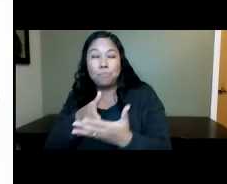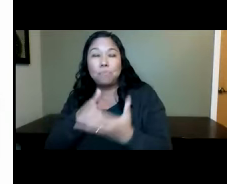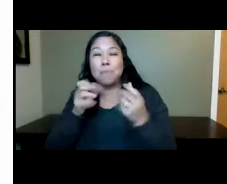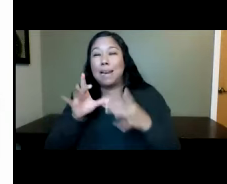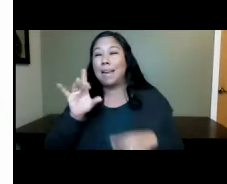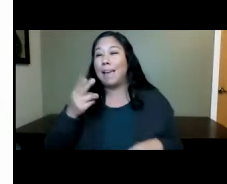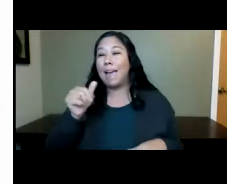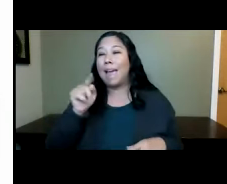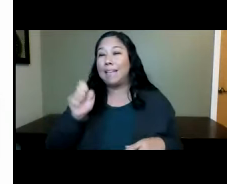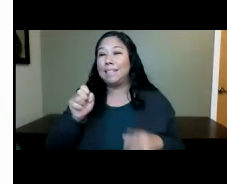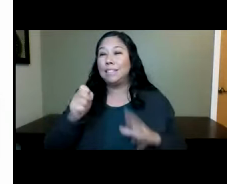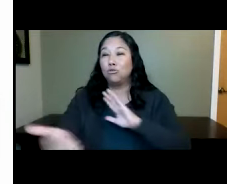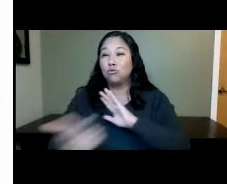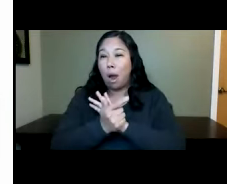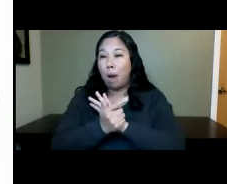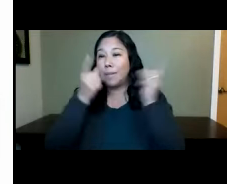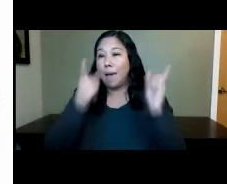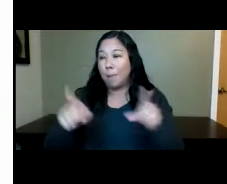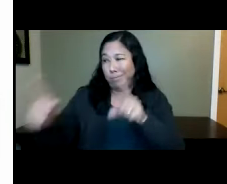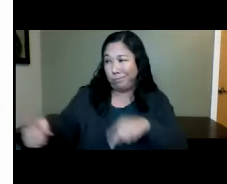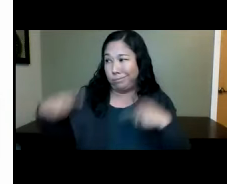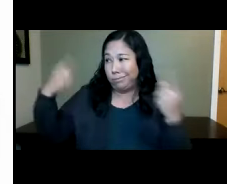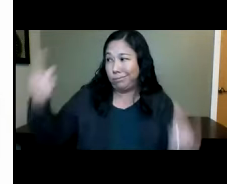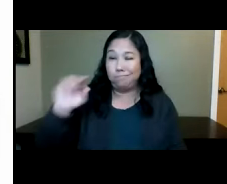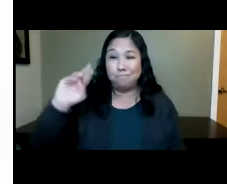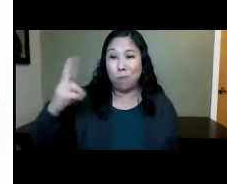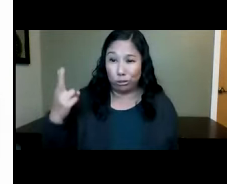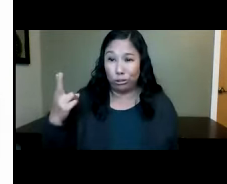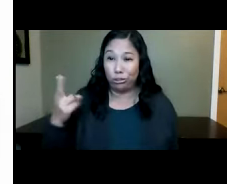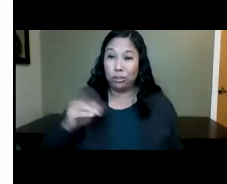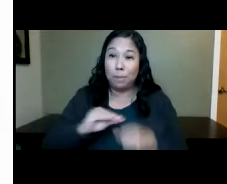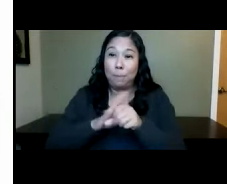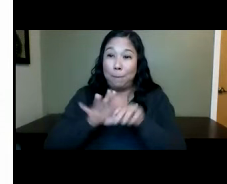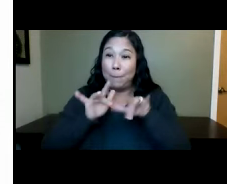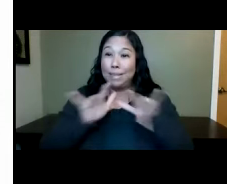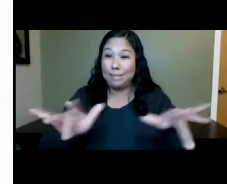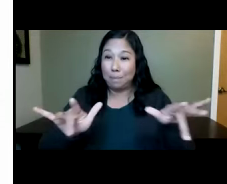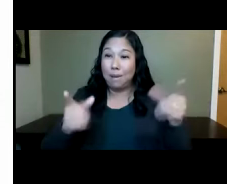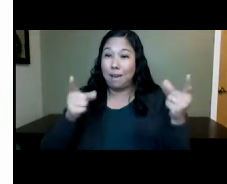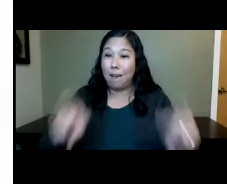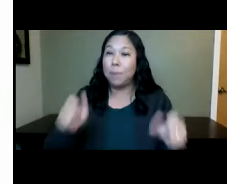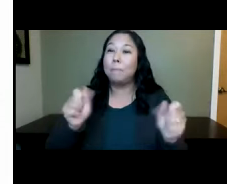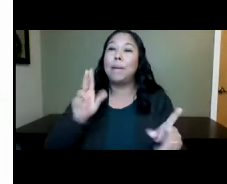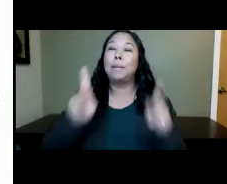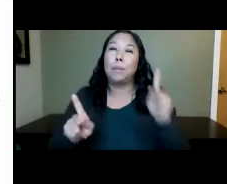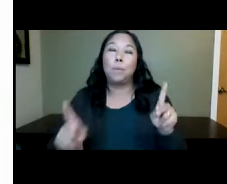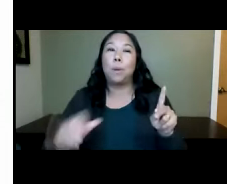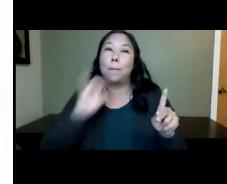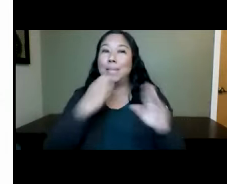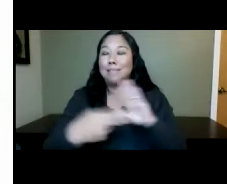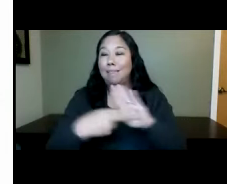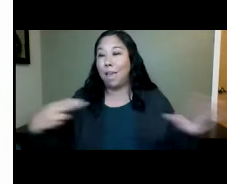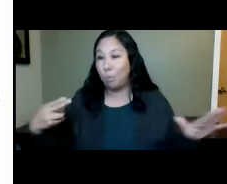happening since the pandemic began, and some people have labeled it mislabeled the virus, calling it a certain name